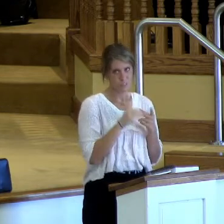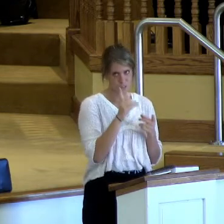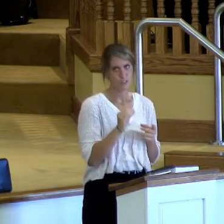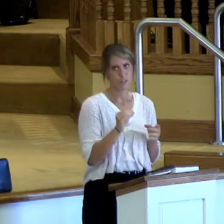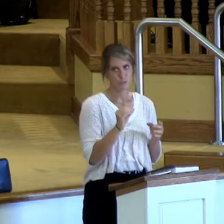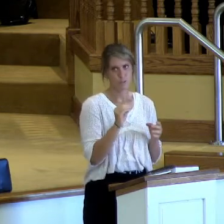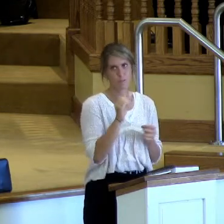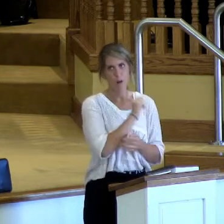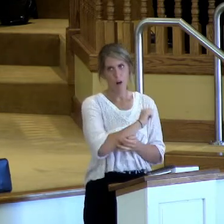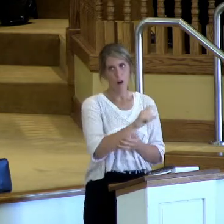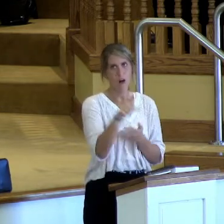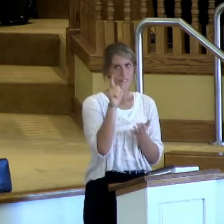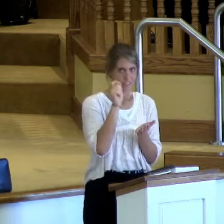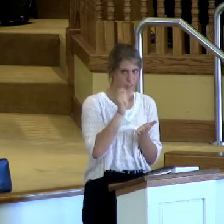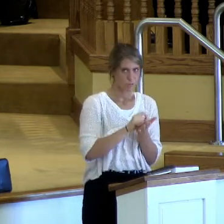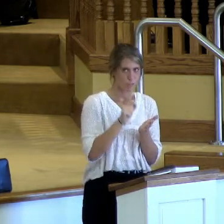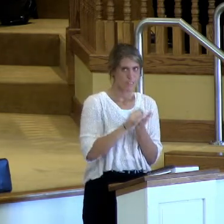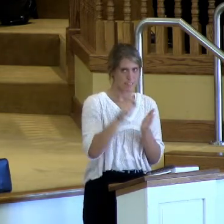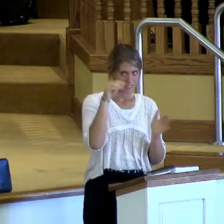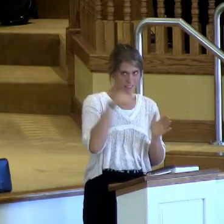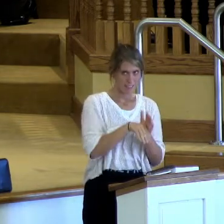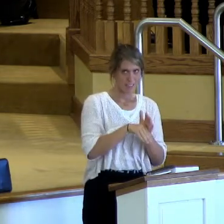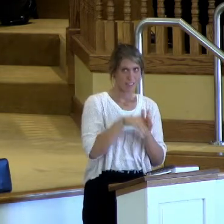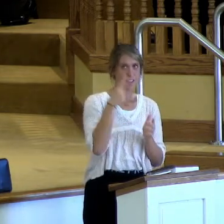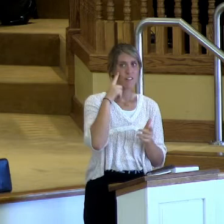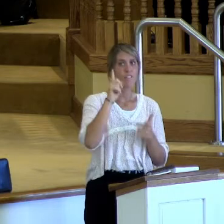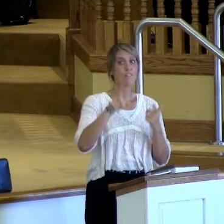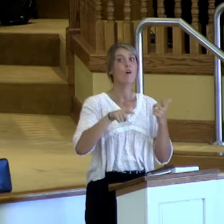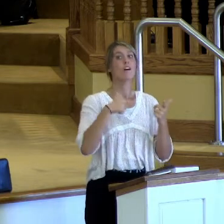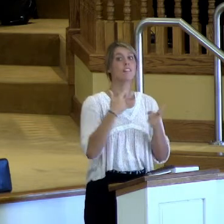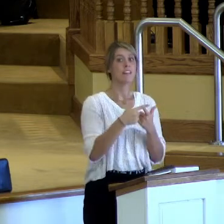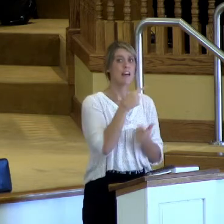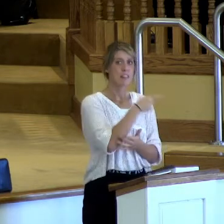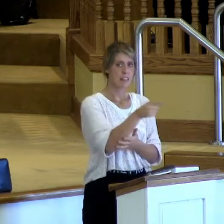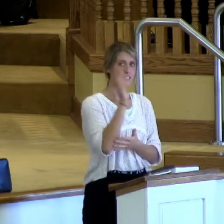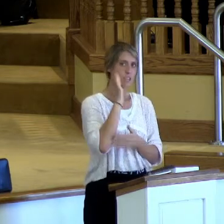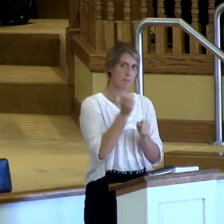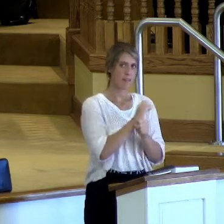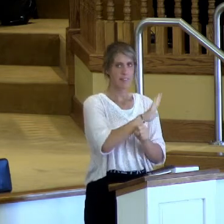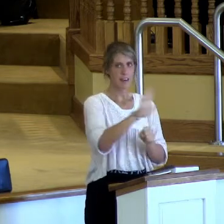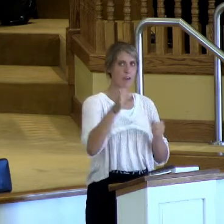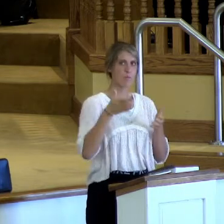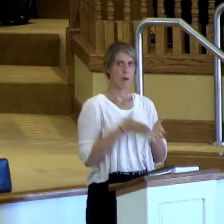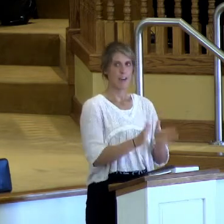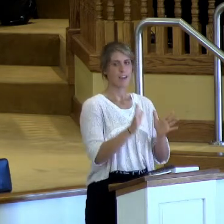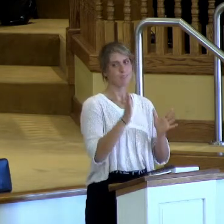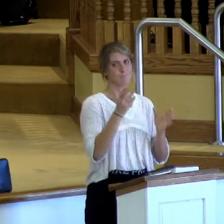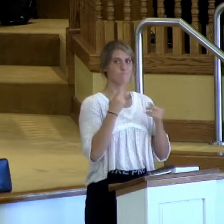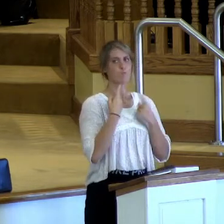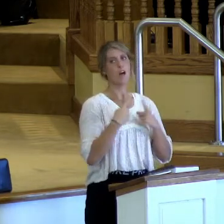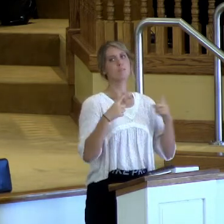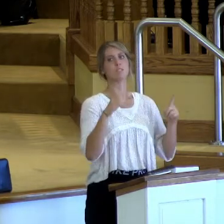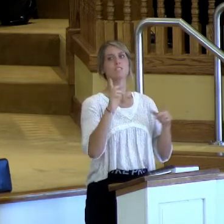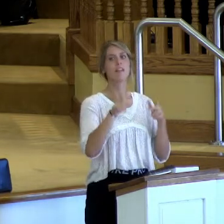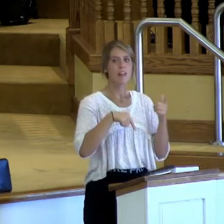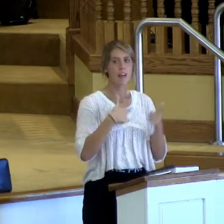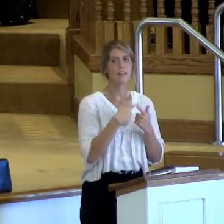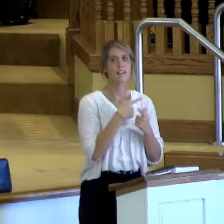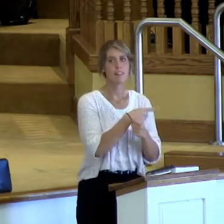observe according to all that is written therein. For then thou shalt make the